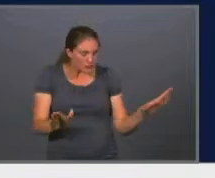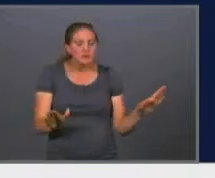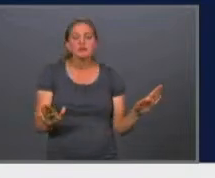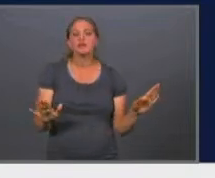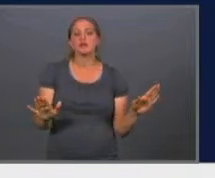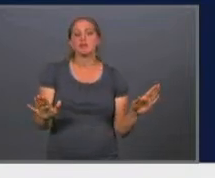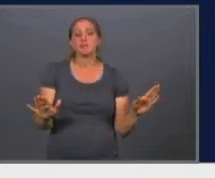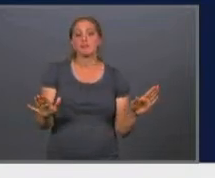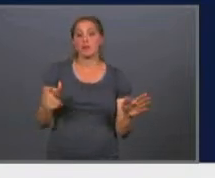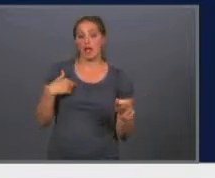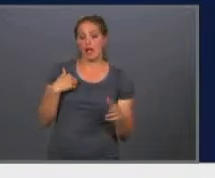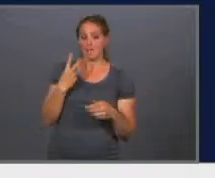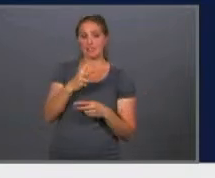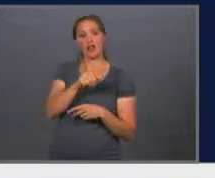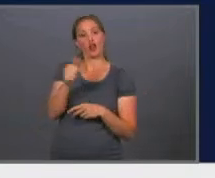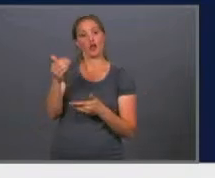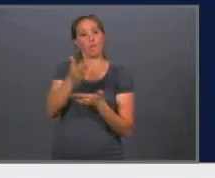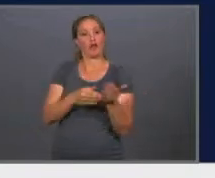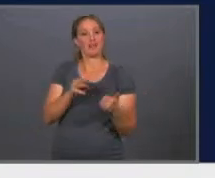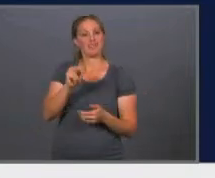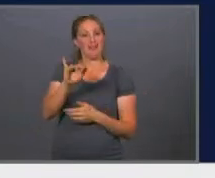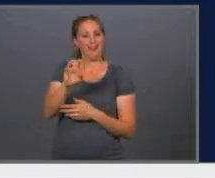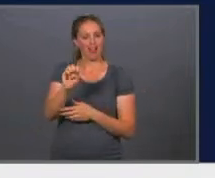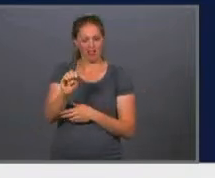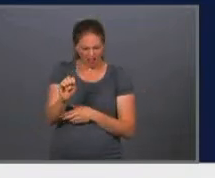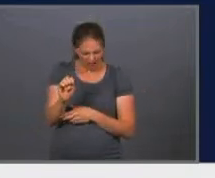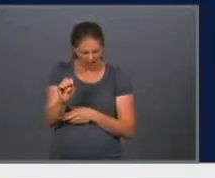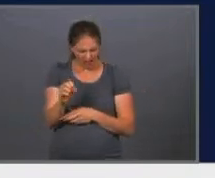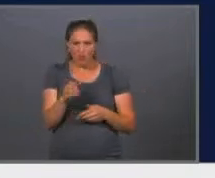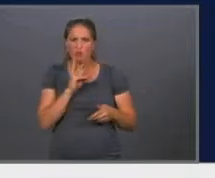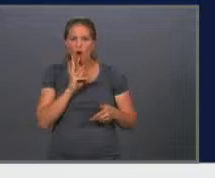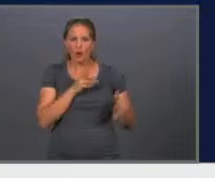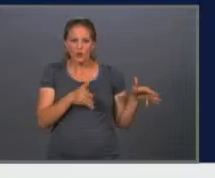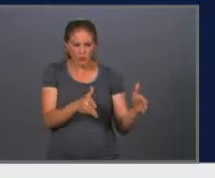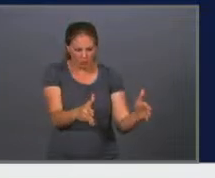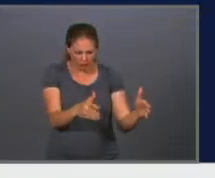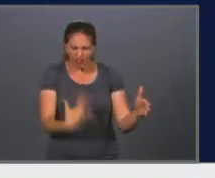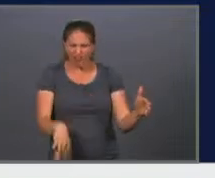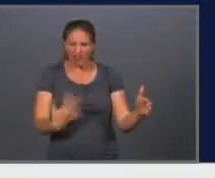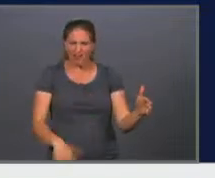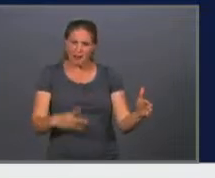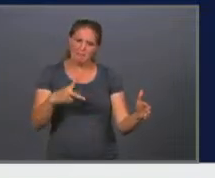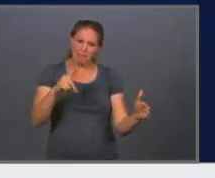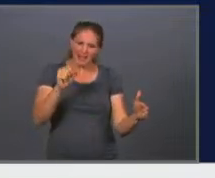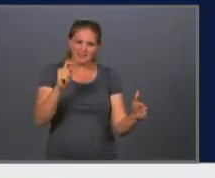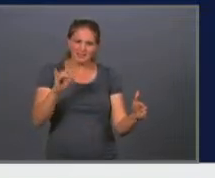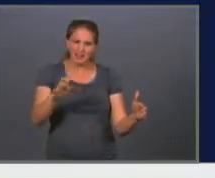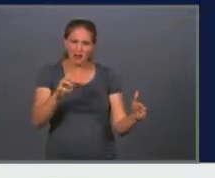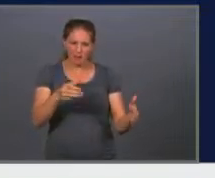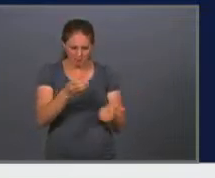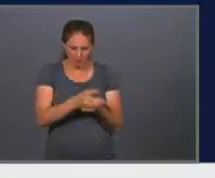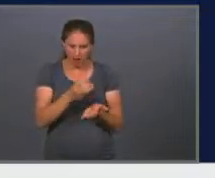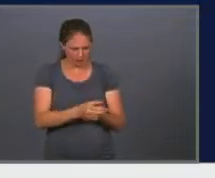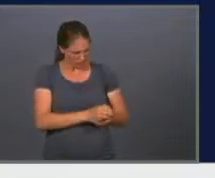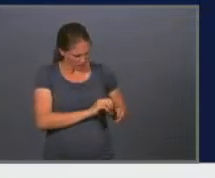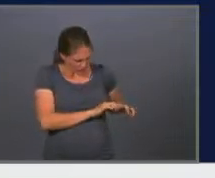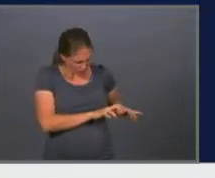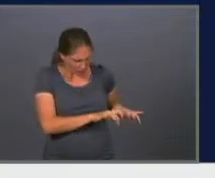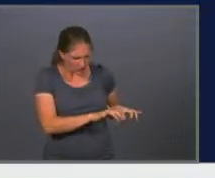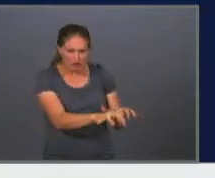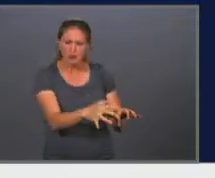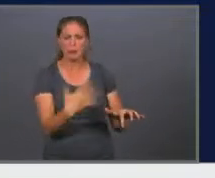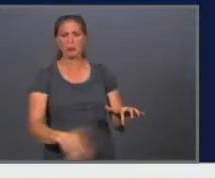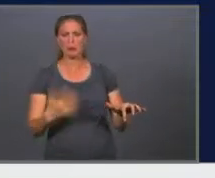part of the Nile and it was just choke full of plastic bottles. And so we really do have to